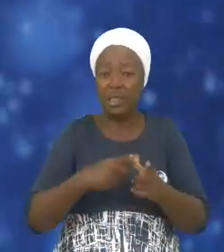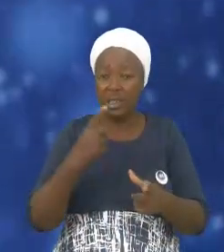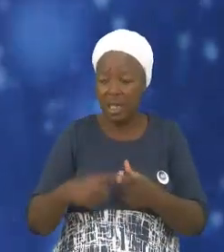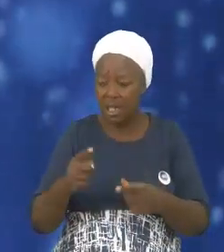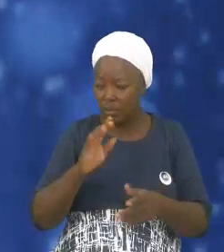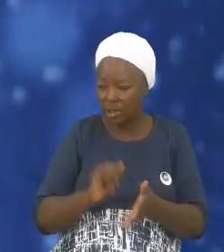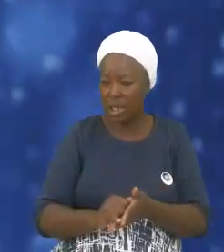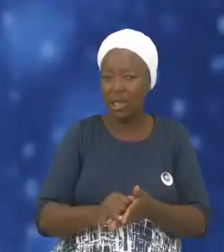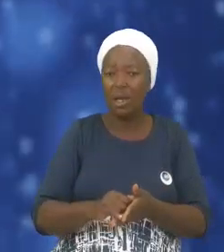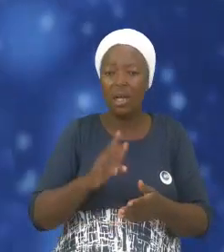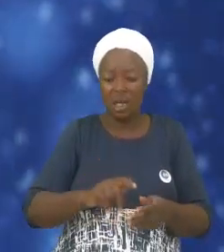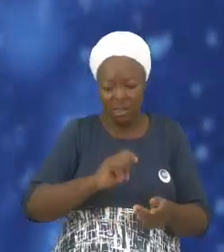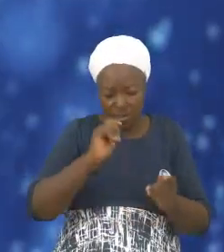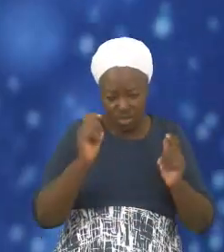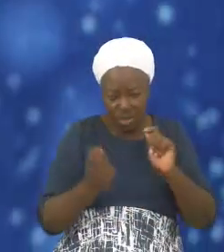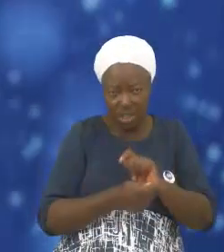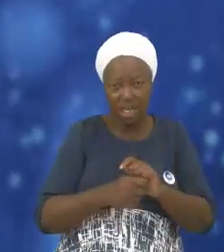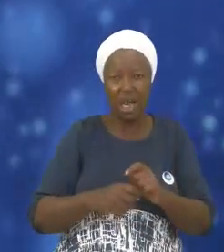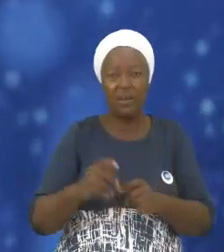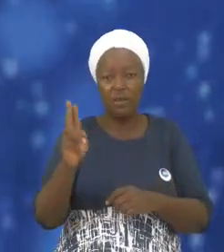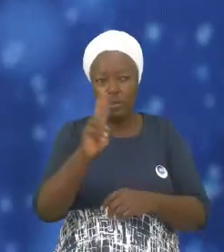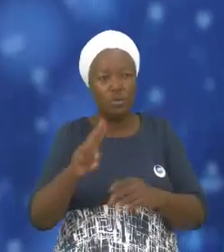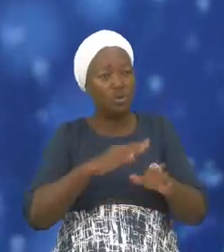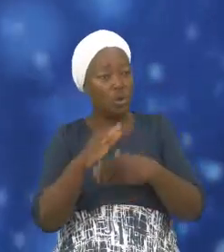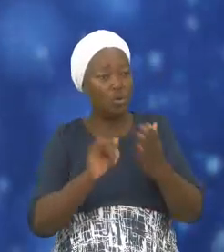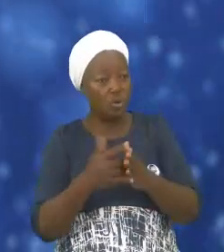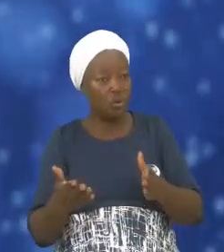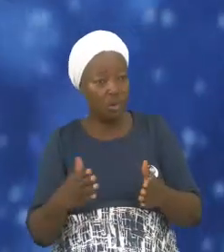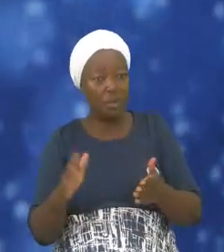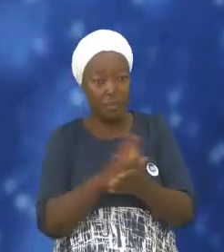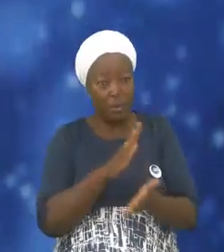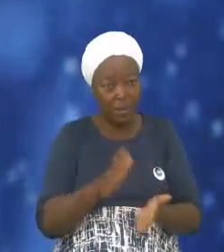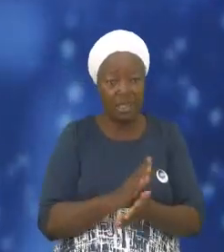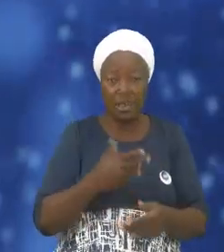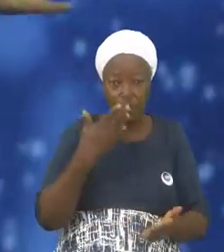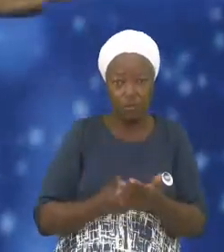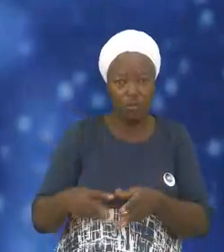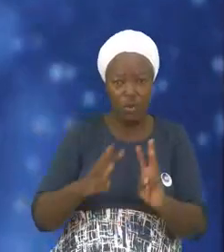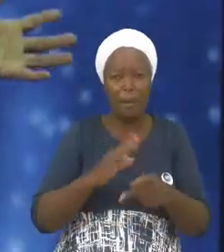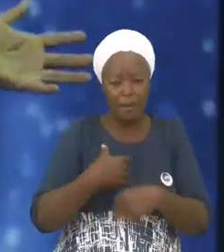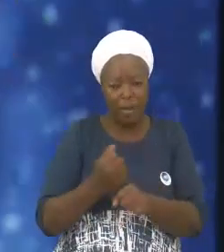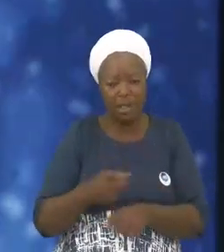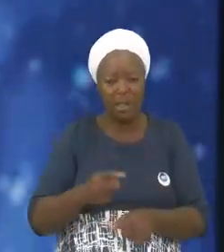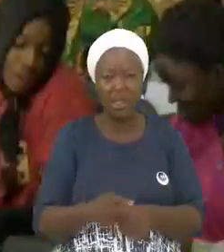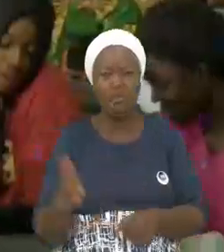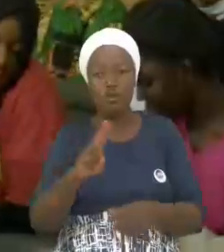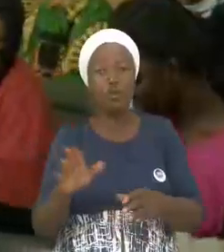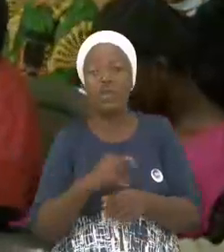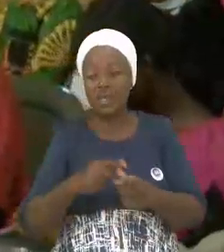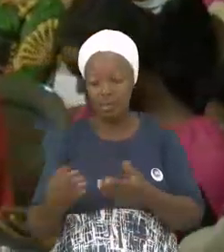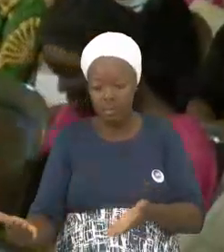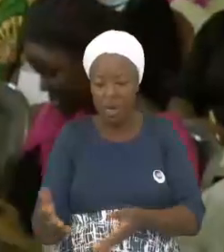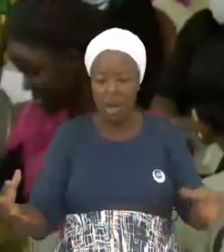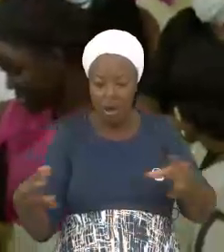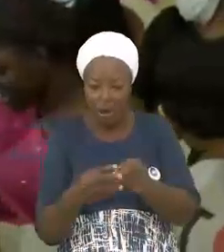who can convert all those scraps of paper and make them useful, they collect everything